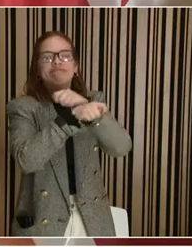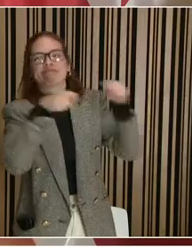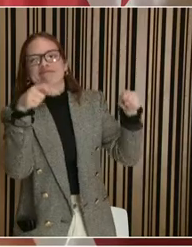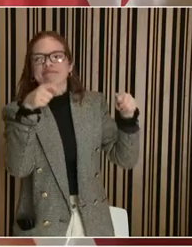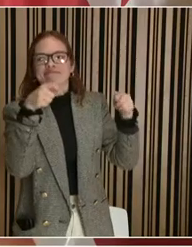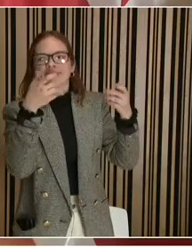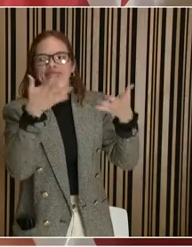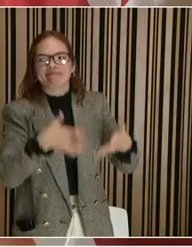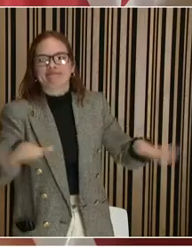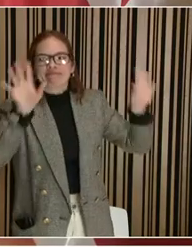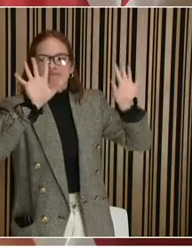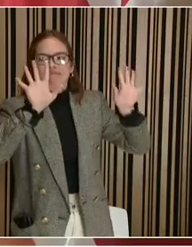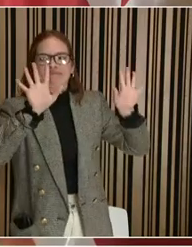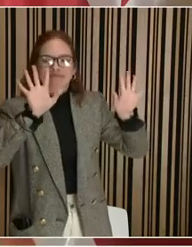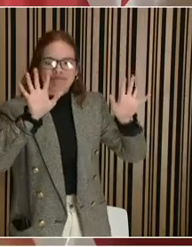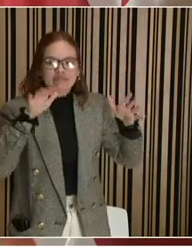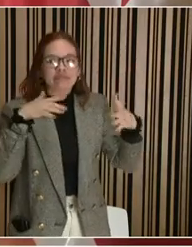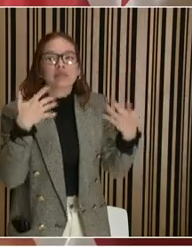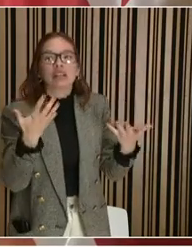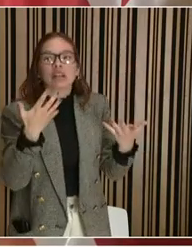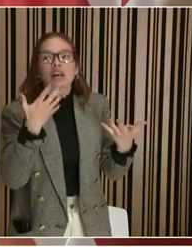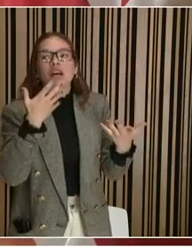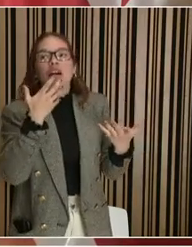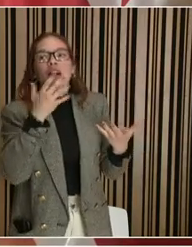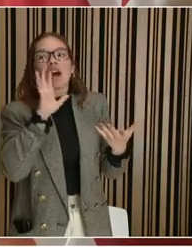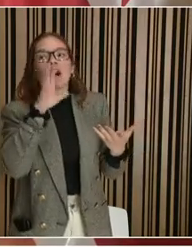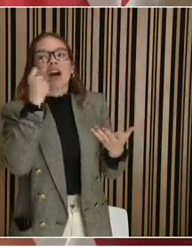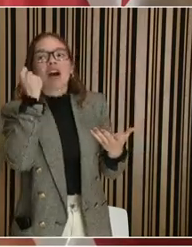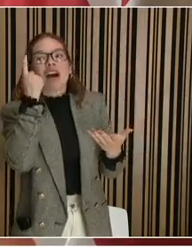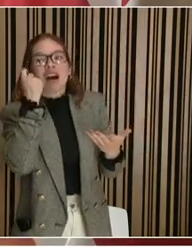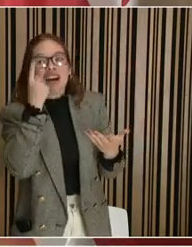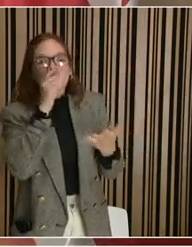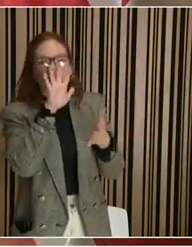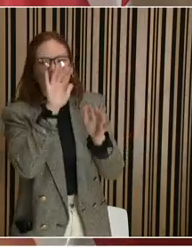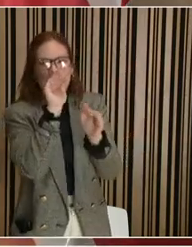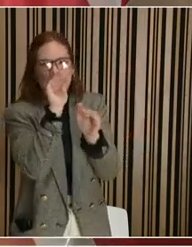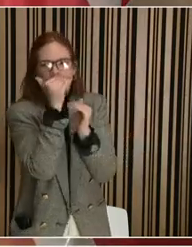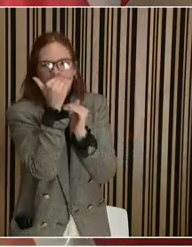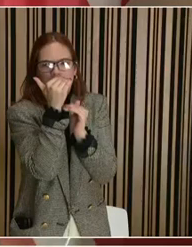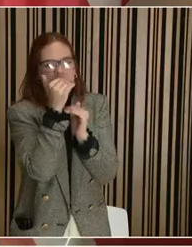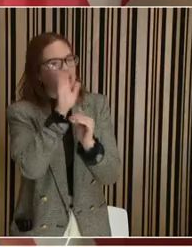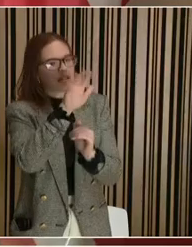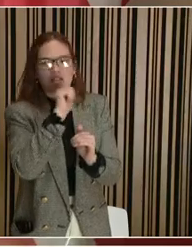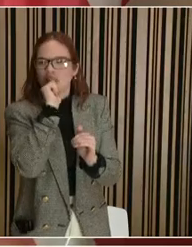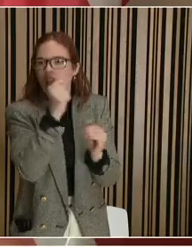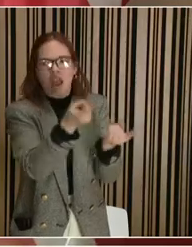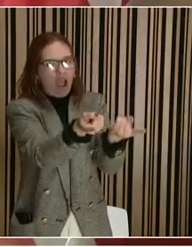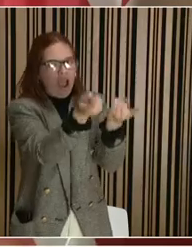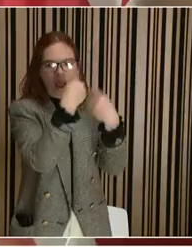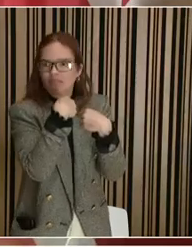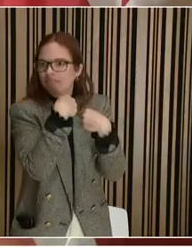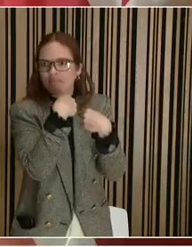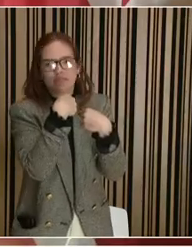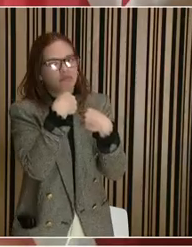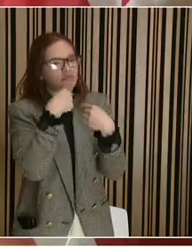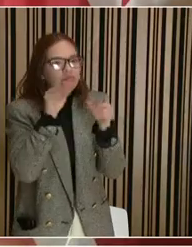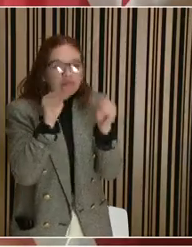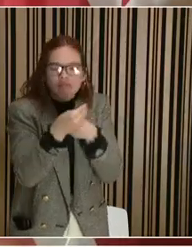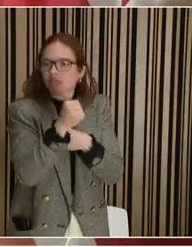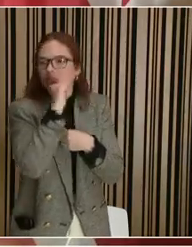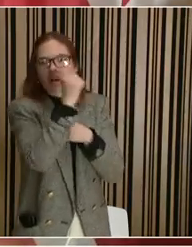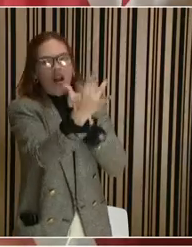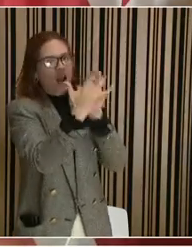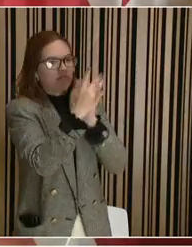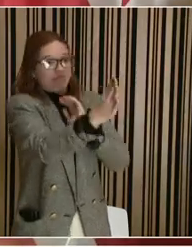on a limited basis, such as not being in the office, not directly contacting the complainant. So as deputy mayor and chief of